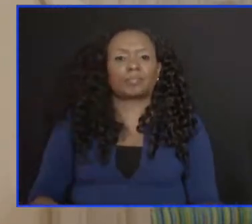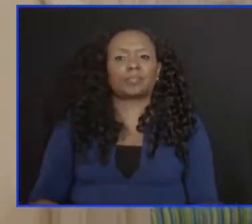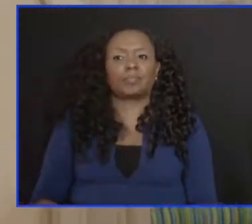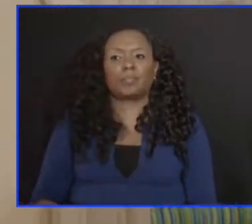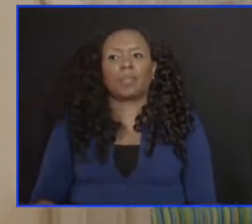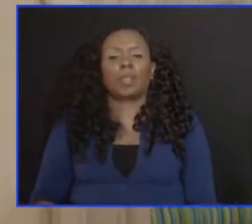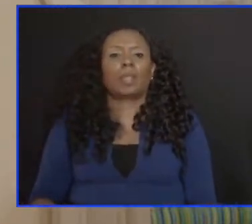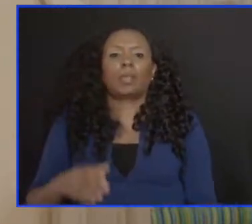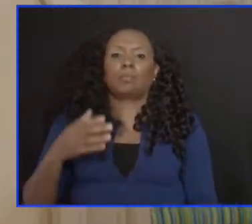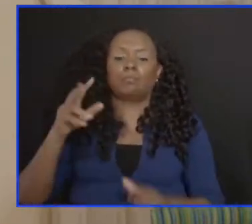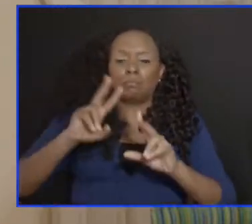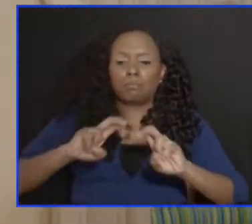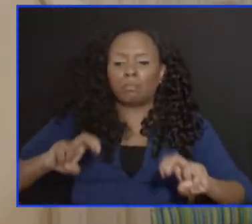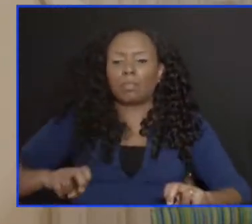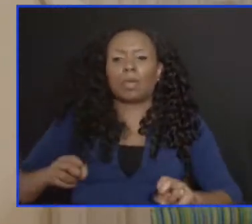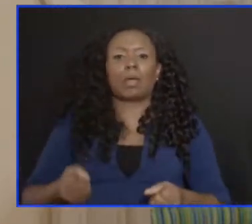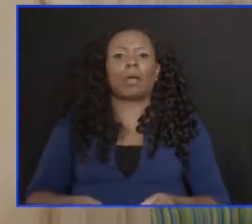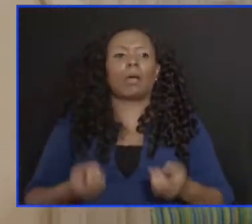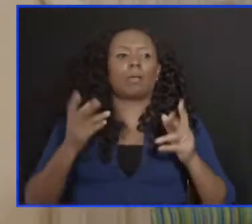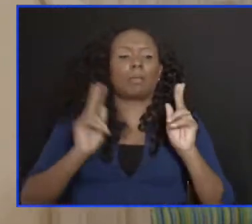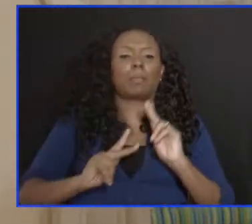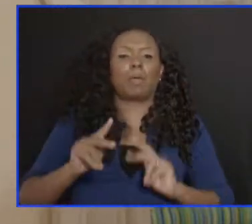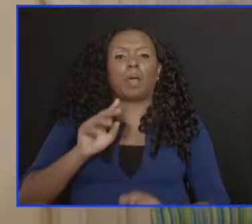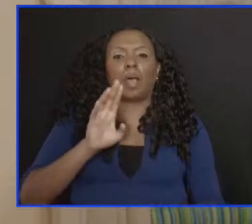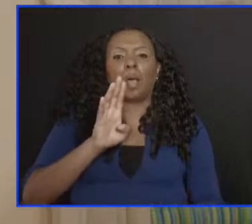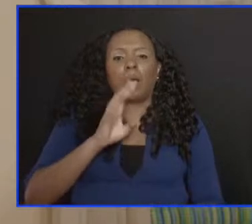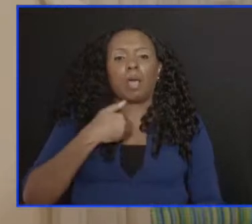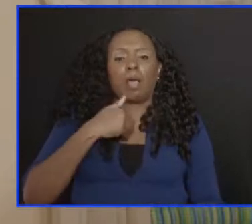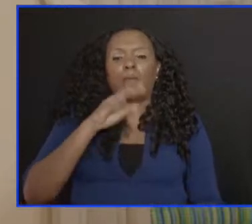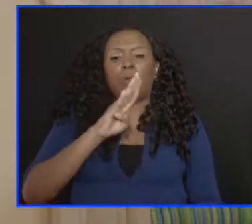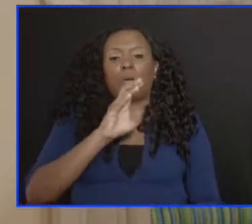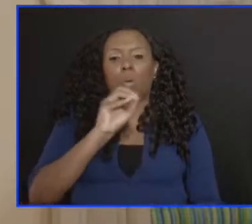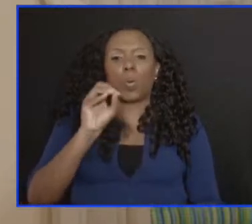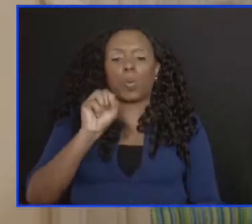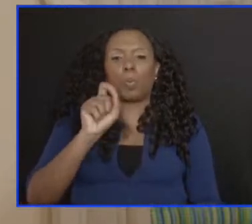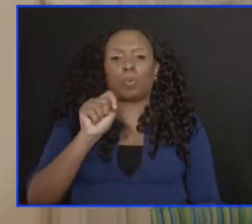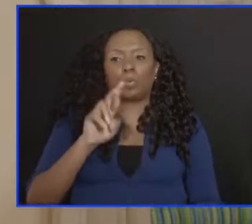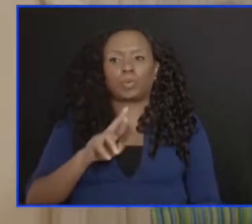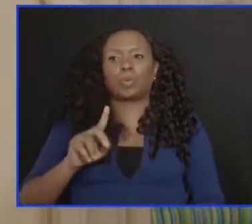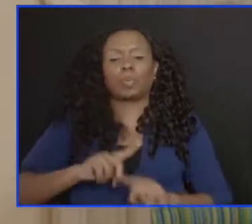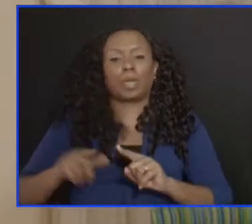are boosted and in terms of what is happening there, but the scientific evidence